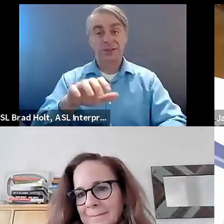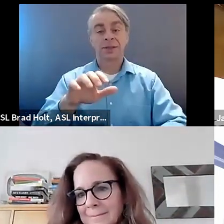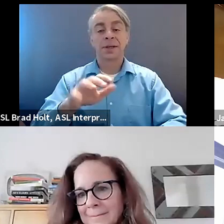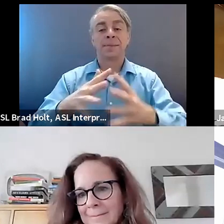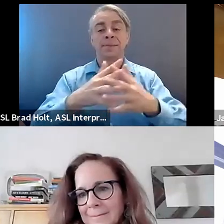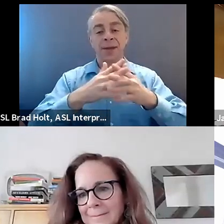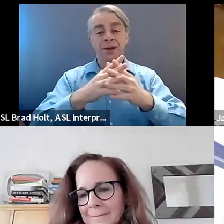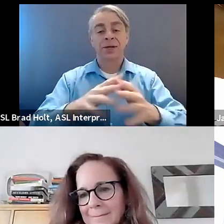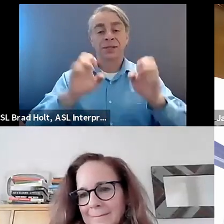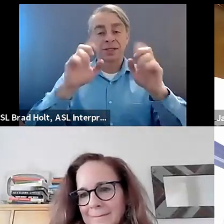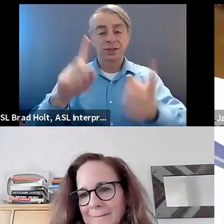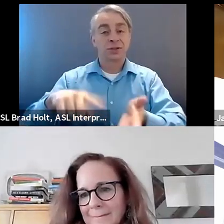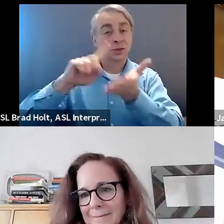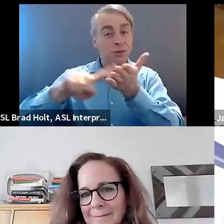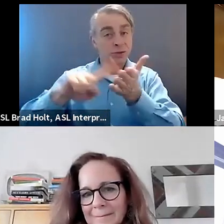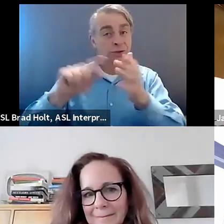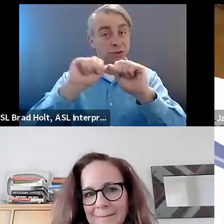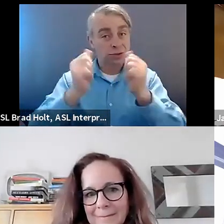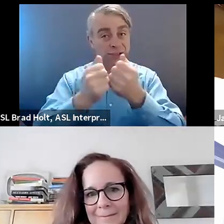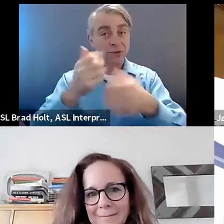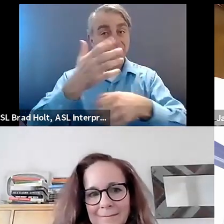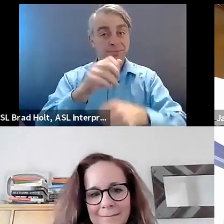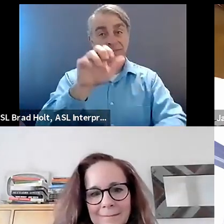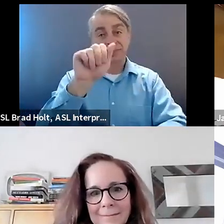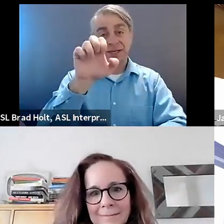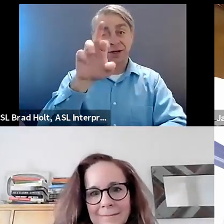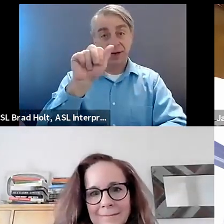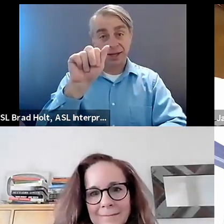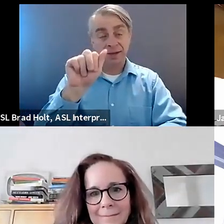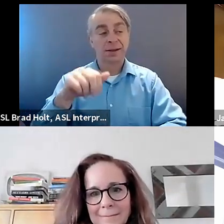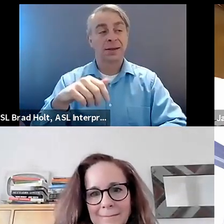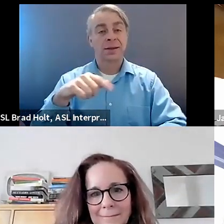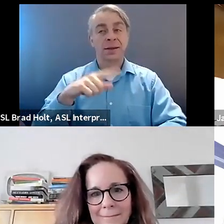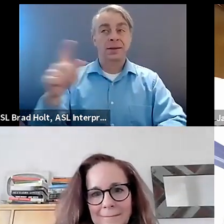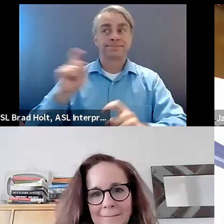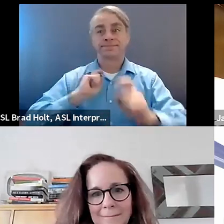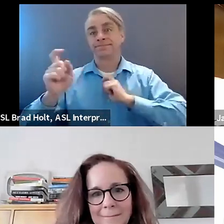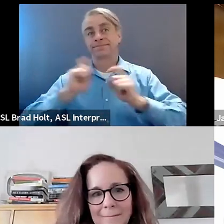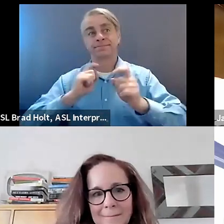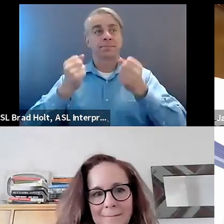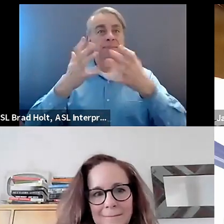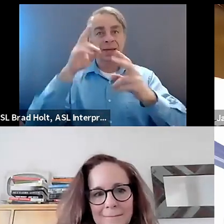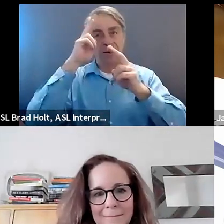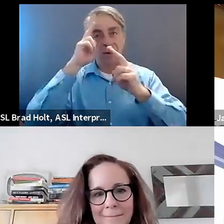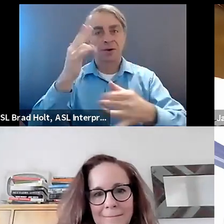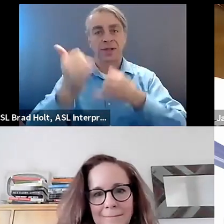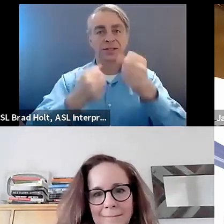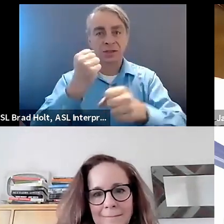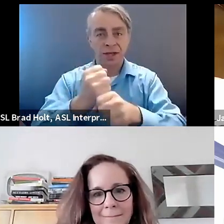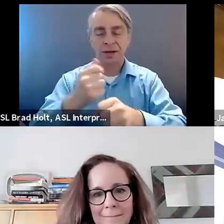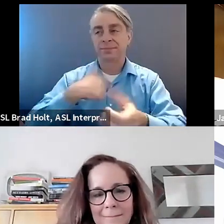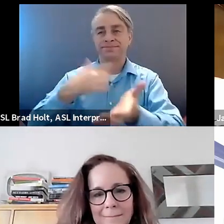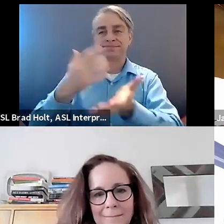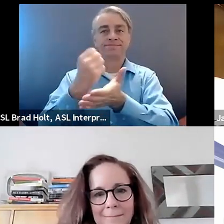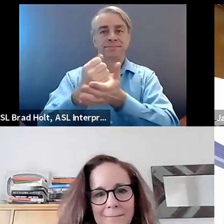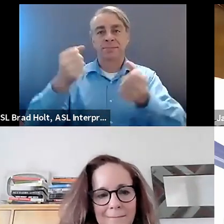Association, I have been gifted with so many honors this year and so many opportunities